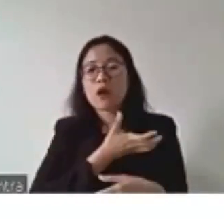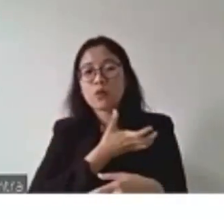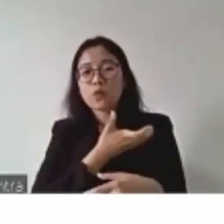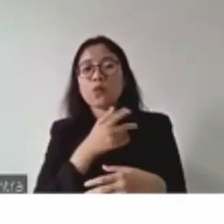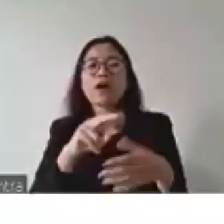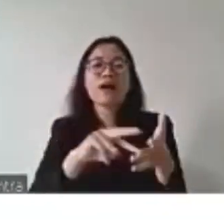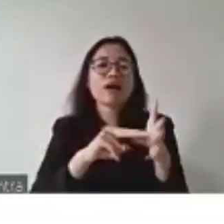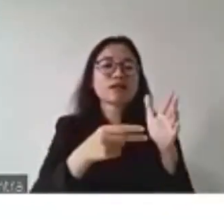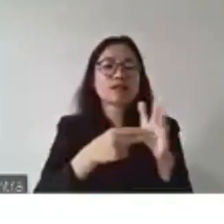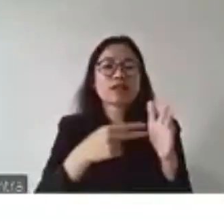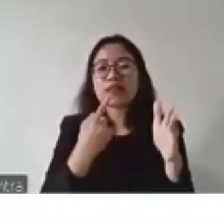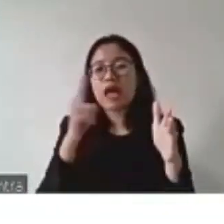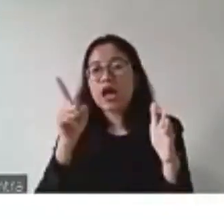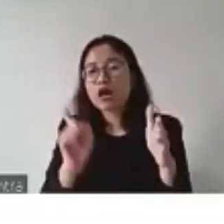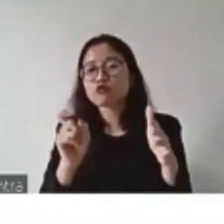by